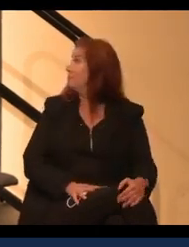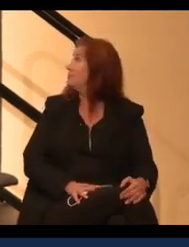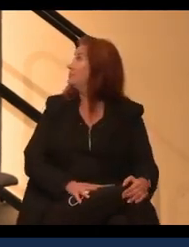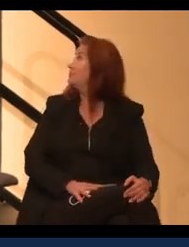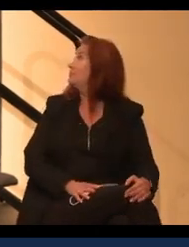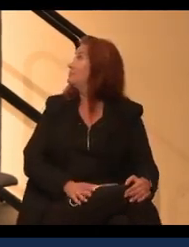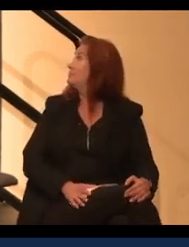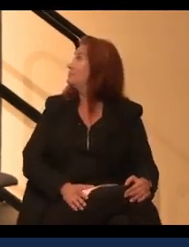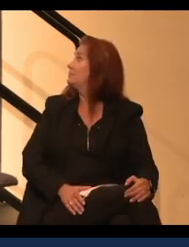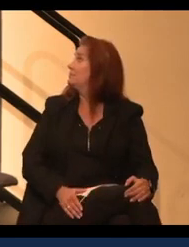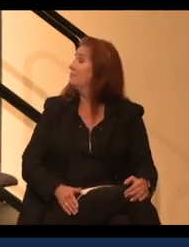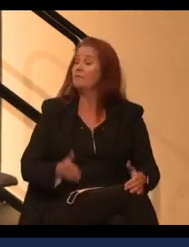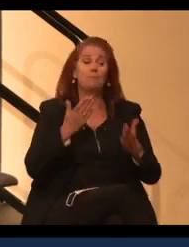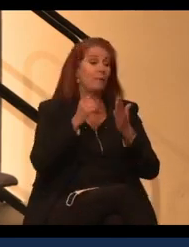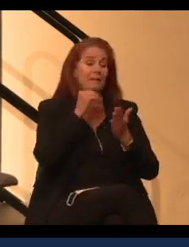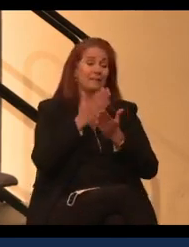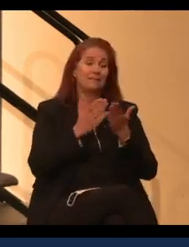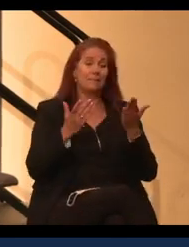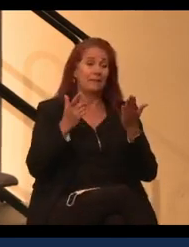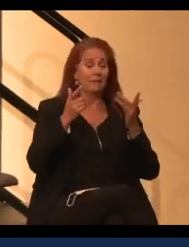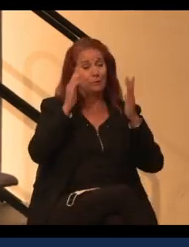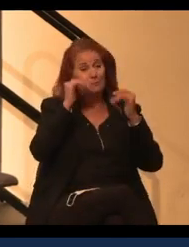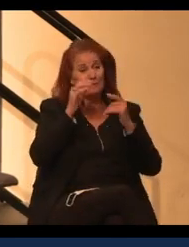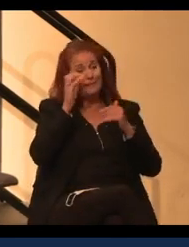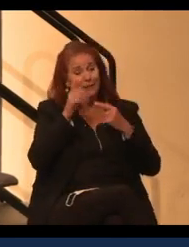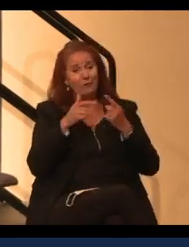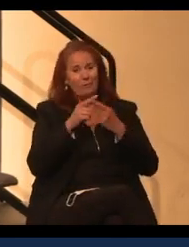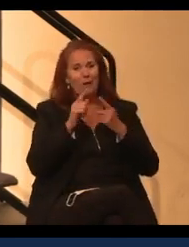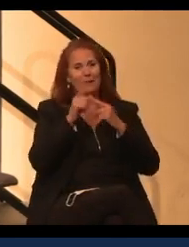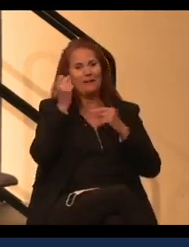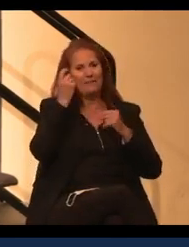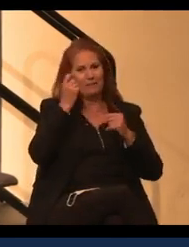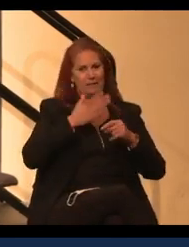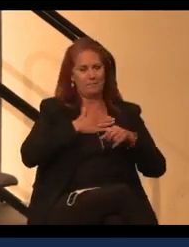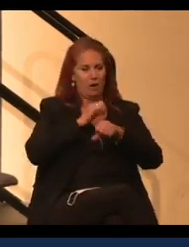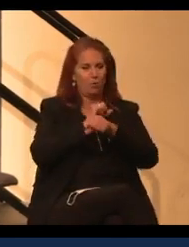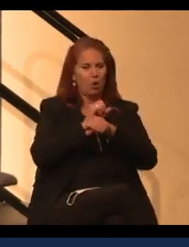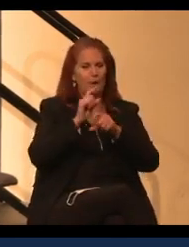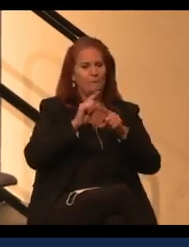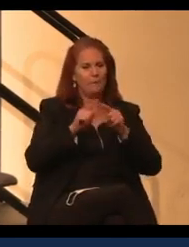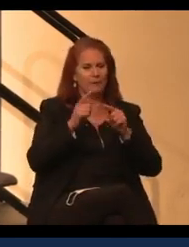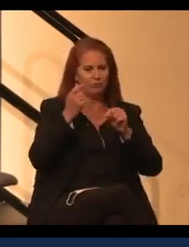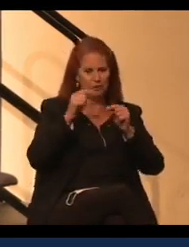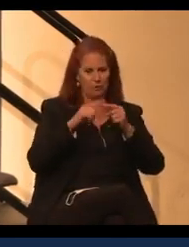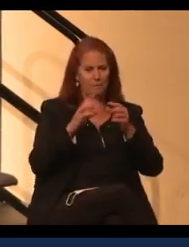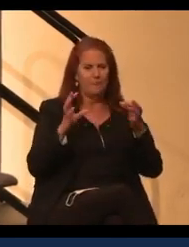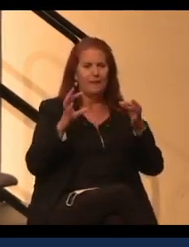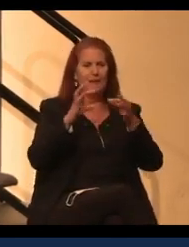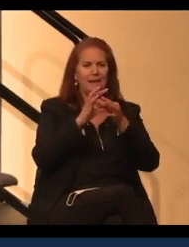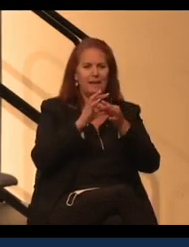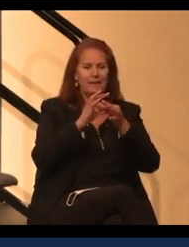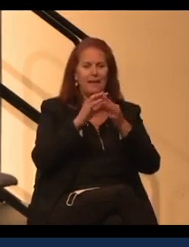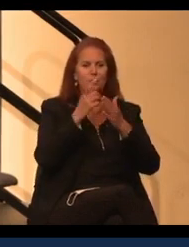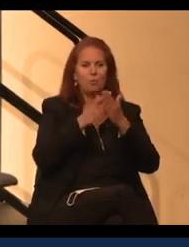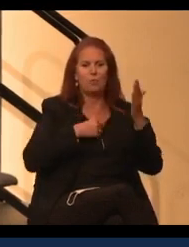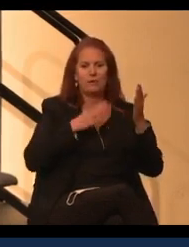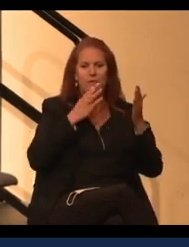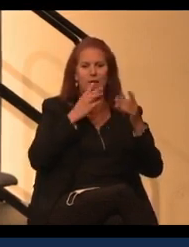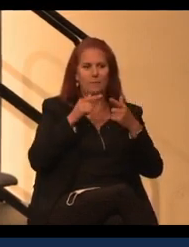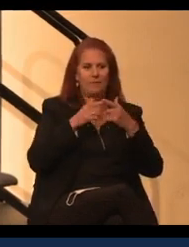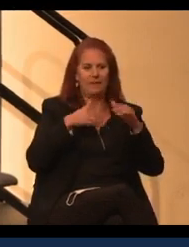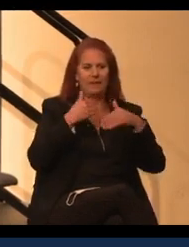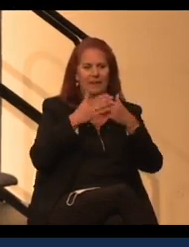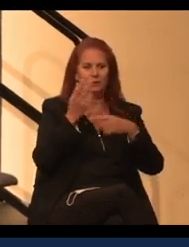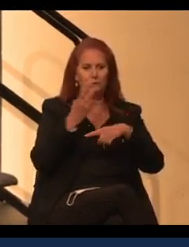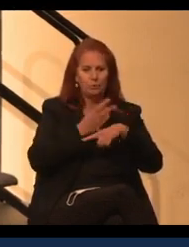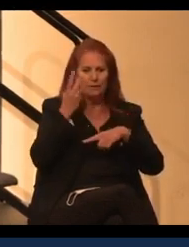So probably this is not something you expected to hear about, but again, given this is my work, but to kind of connect what we're going to be talking about these next 2